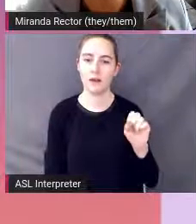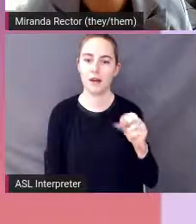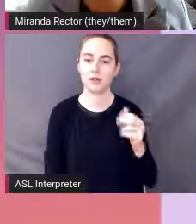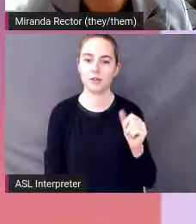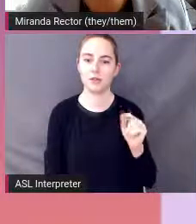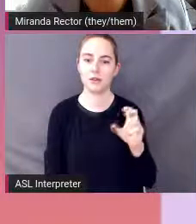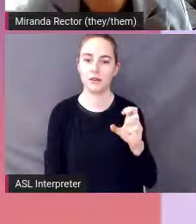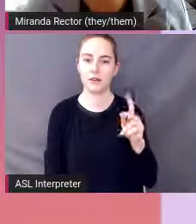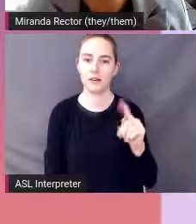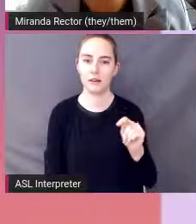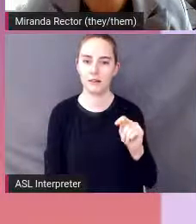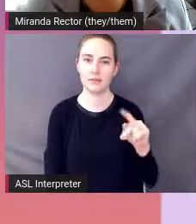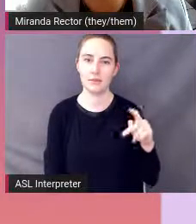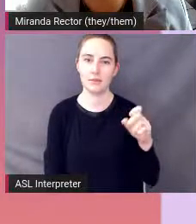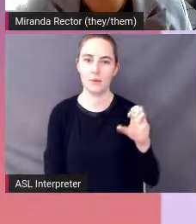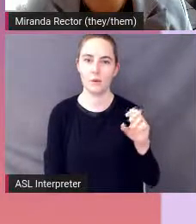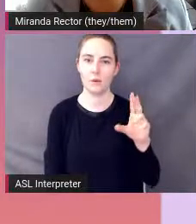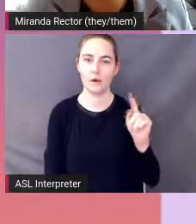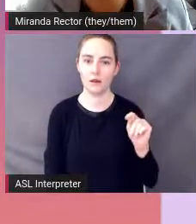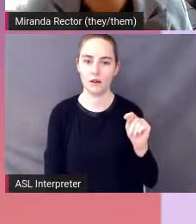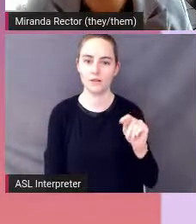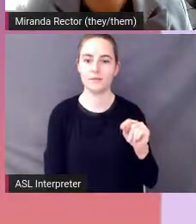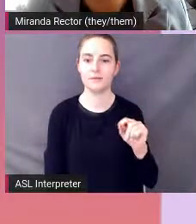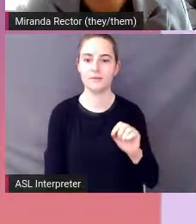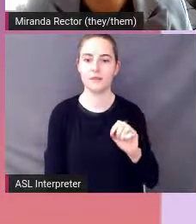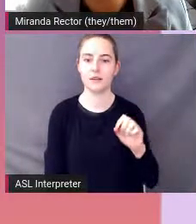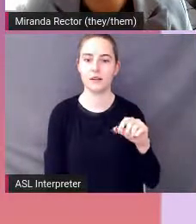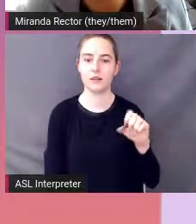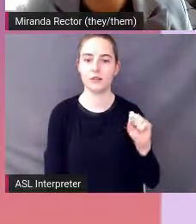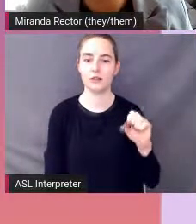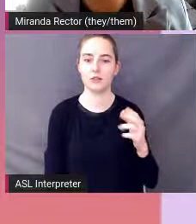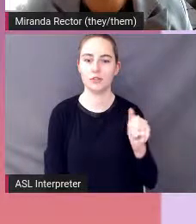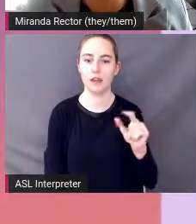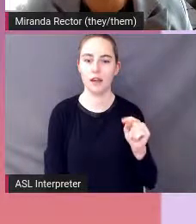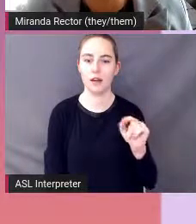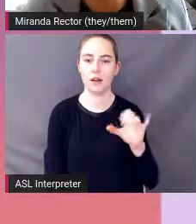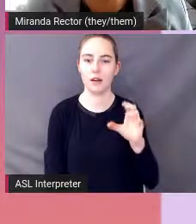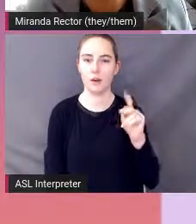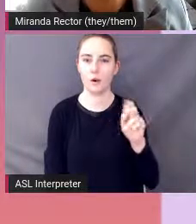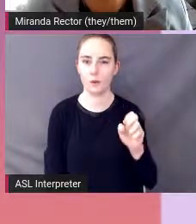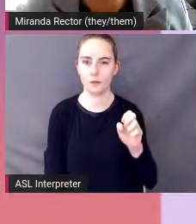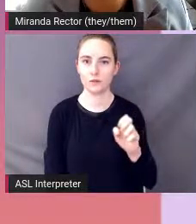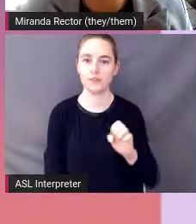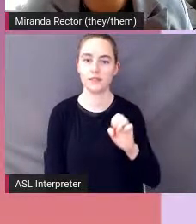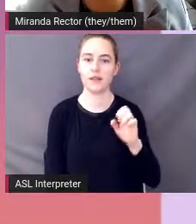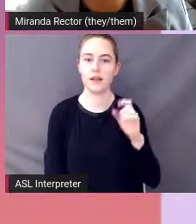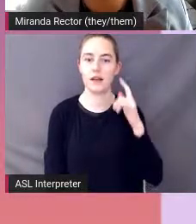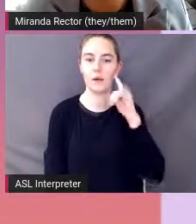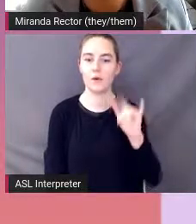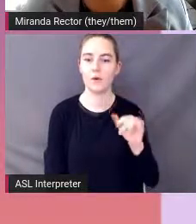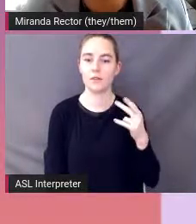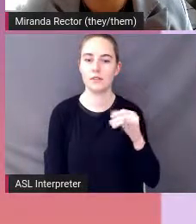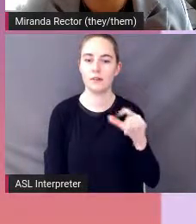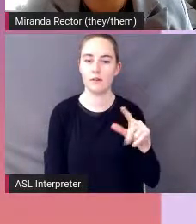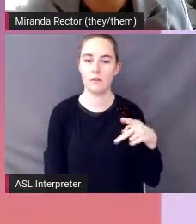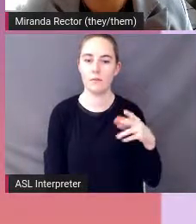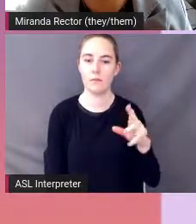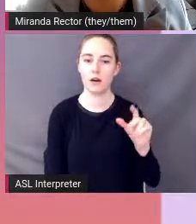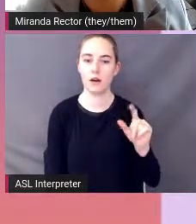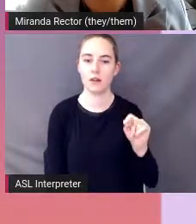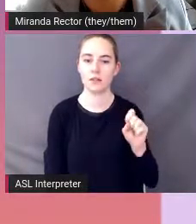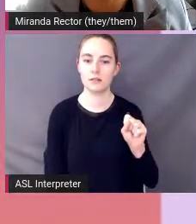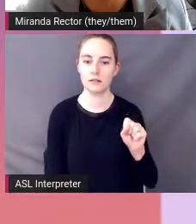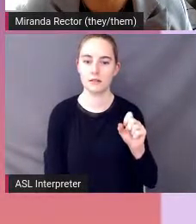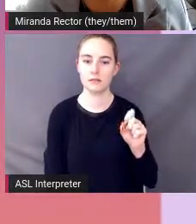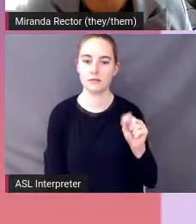Palgasset, Neantic, and the Quinnipiac peoples. We hope that from wherever you are, you take a moment to acknowledge and honor the